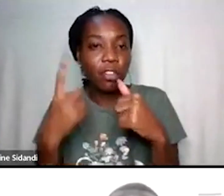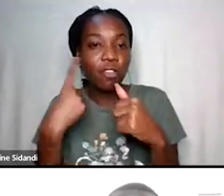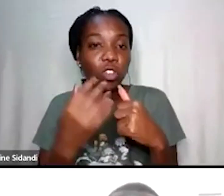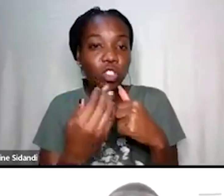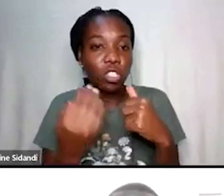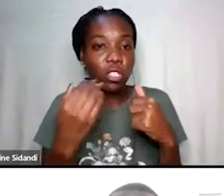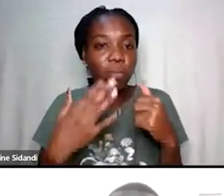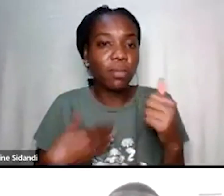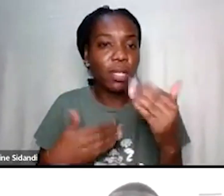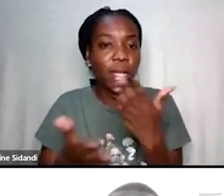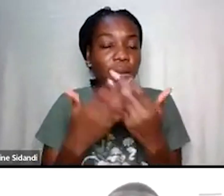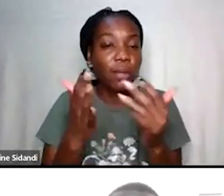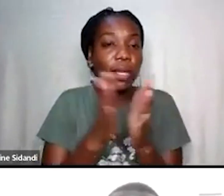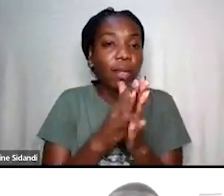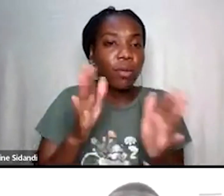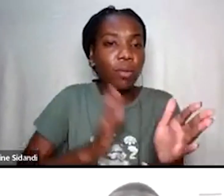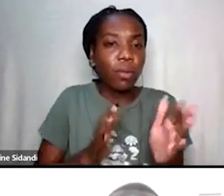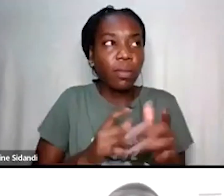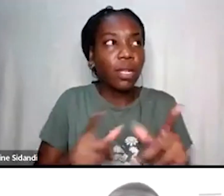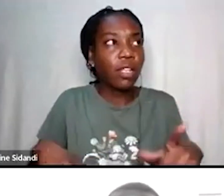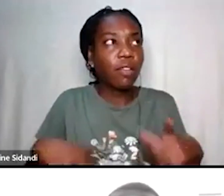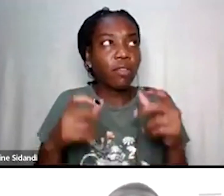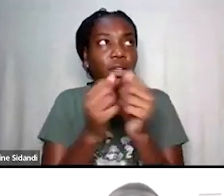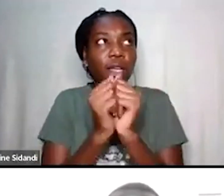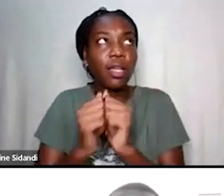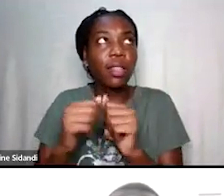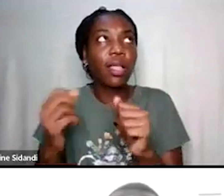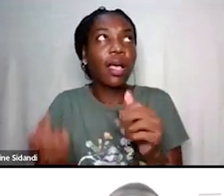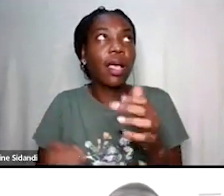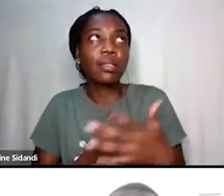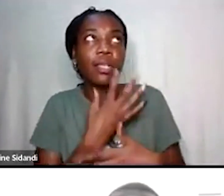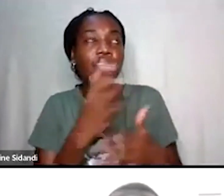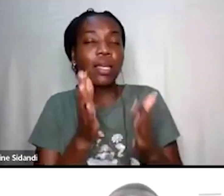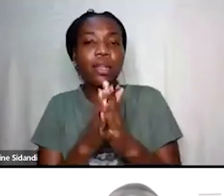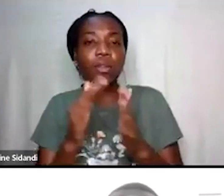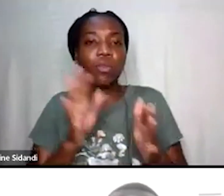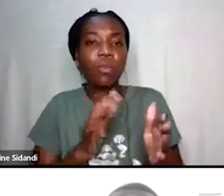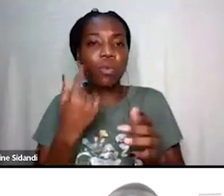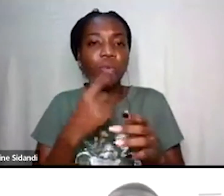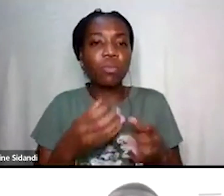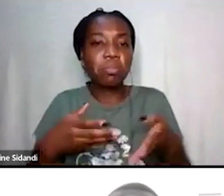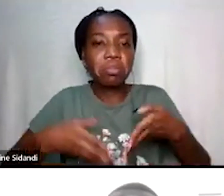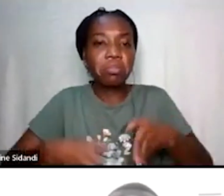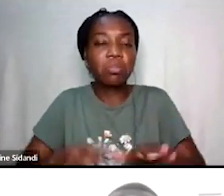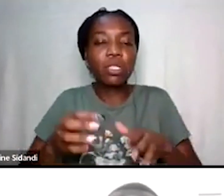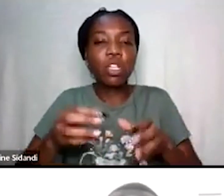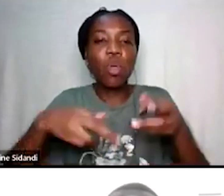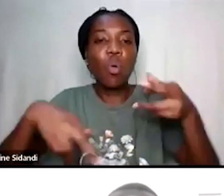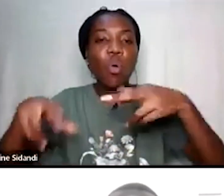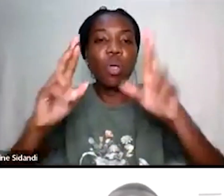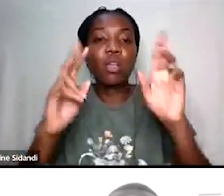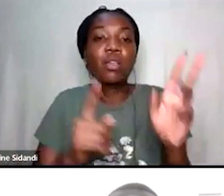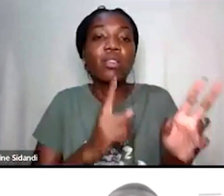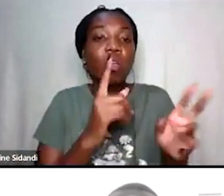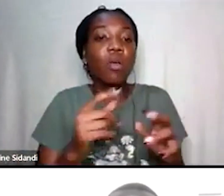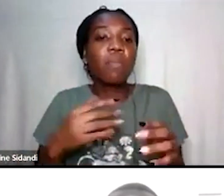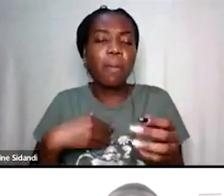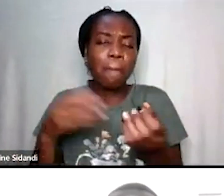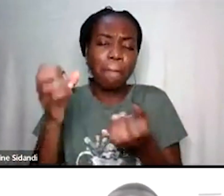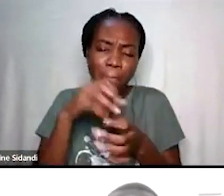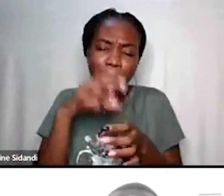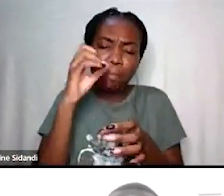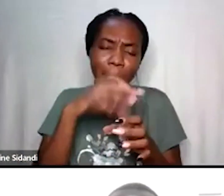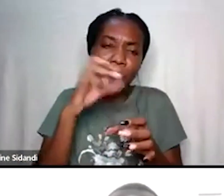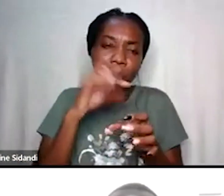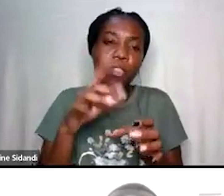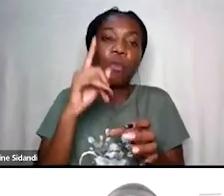and women living with cancer and women who give birth on the street. So I accumulate the money, then 1 month I'll give to one group of